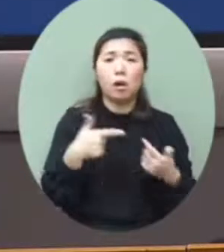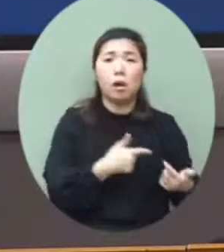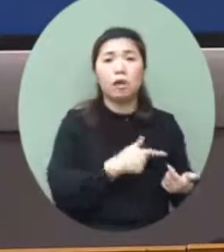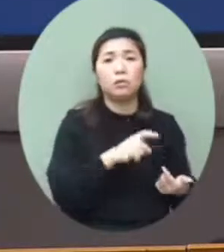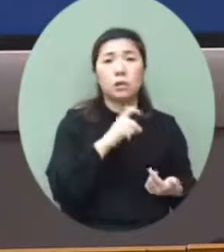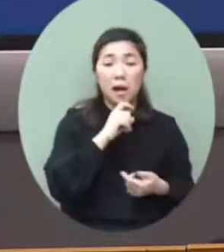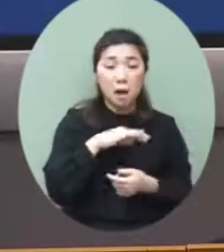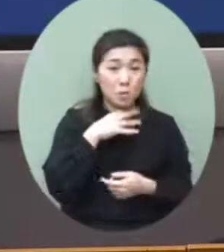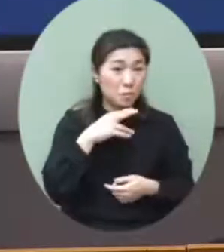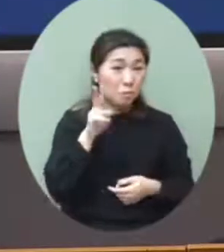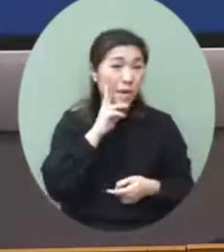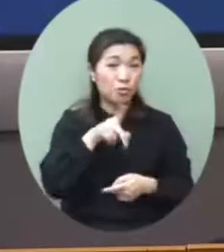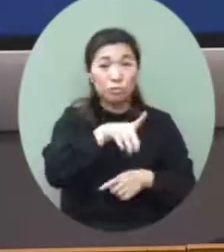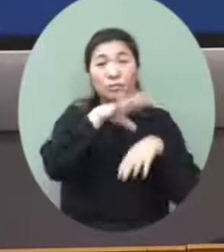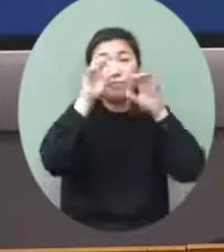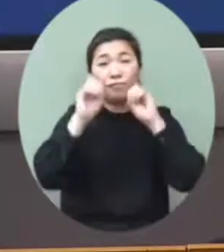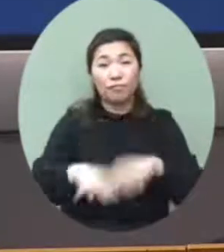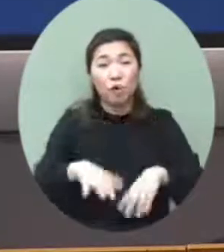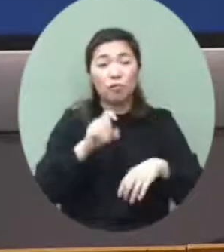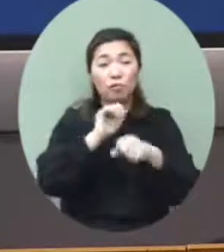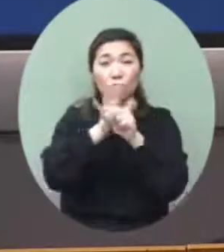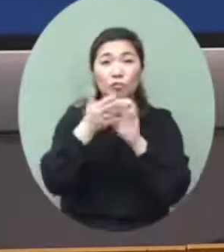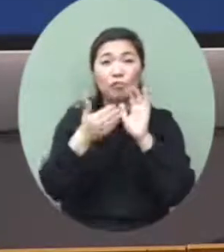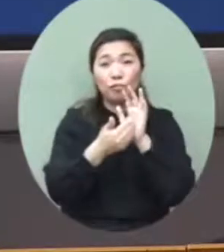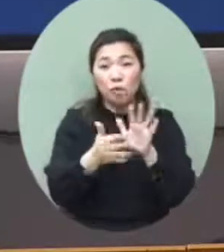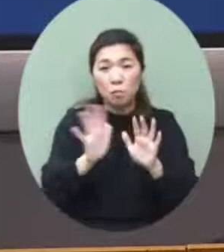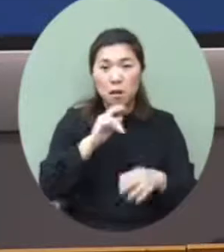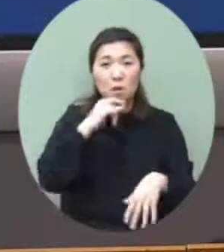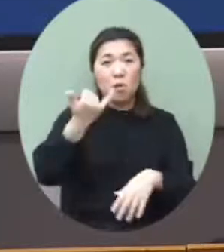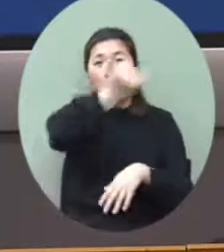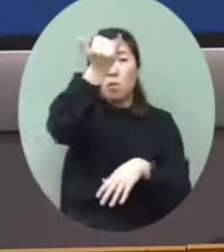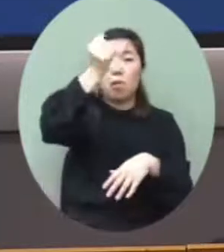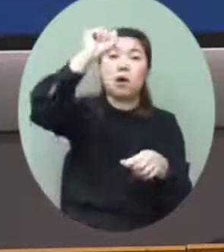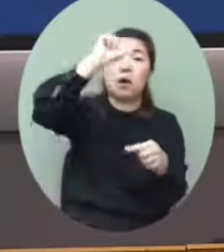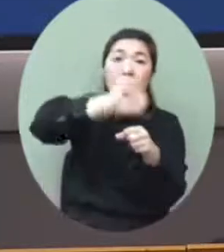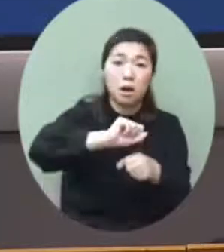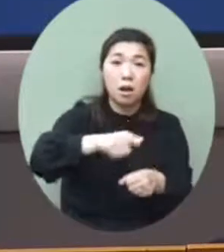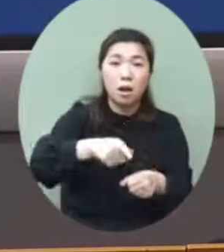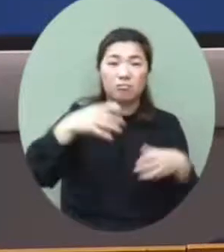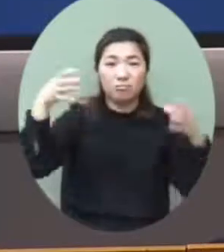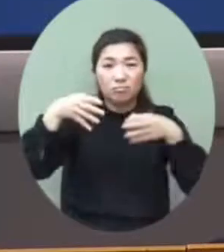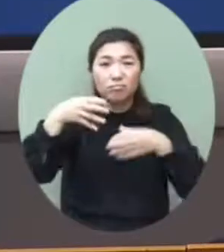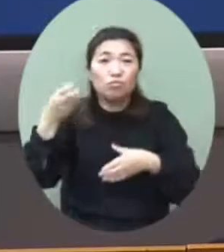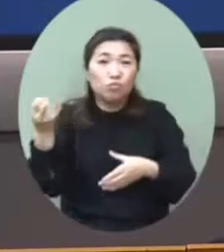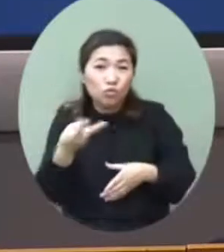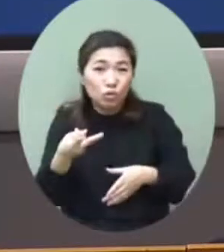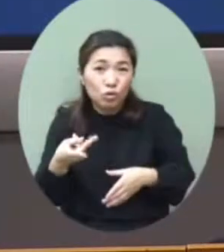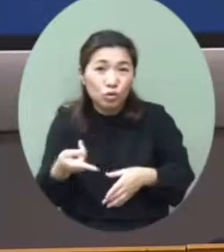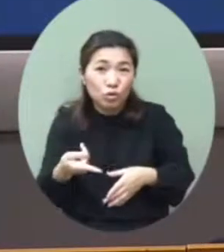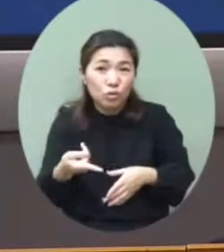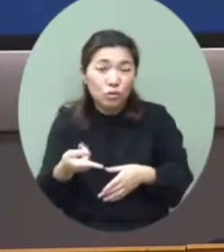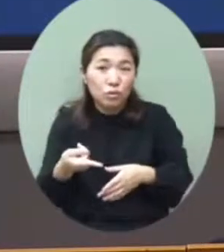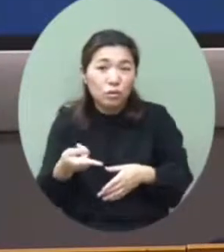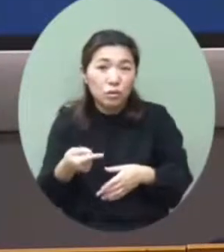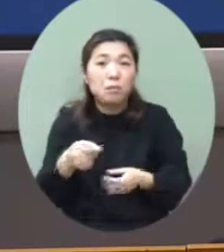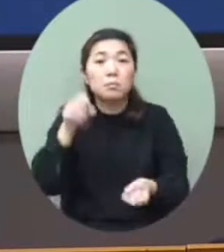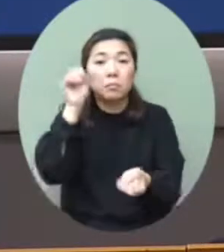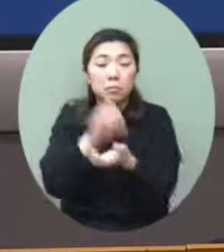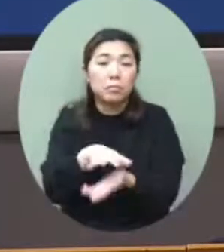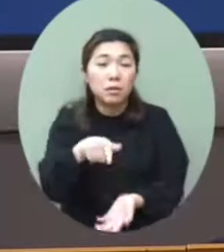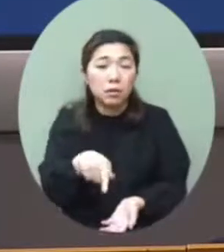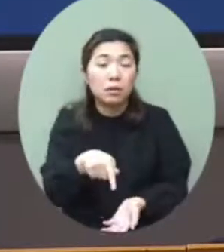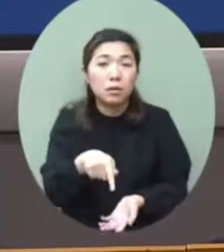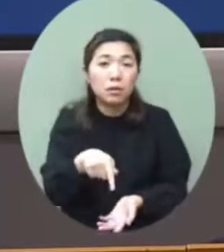they go out more often and they have gatherings and so on, then this transmission will continue because Omicron